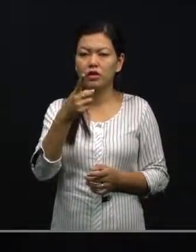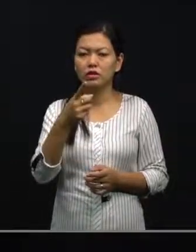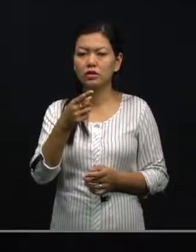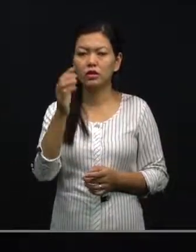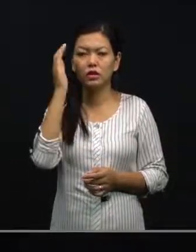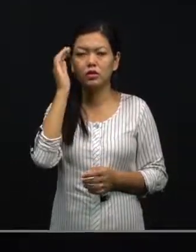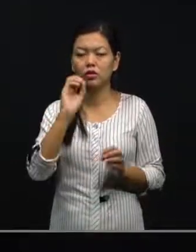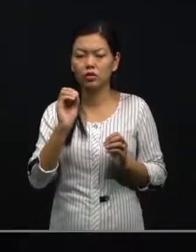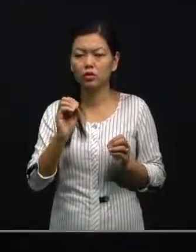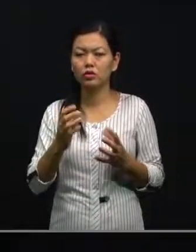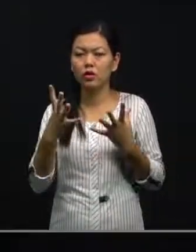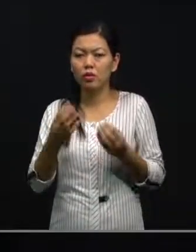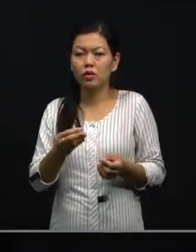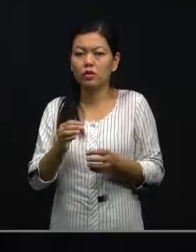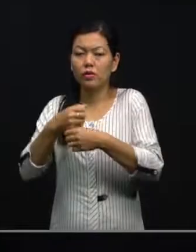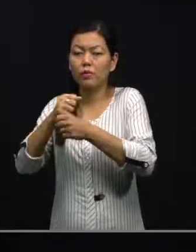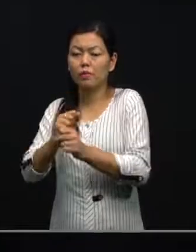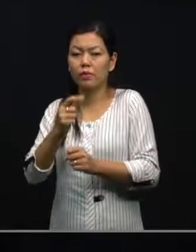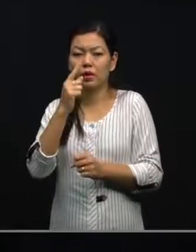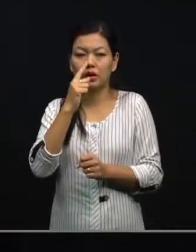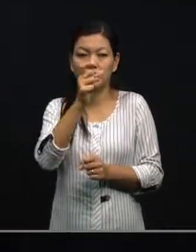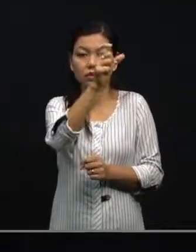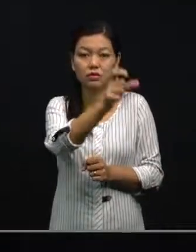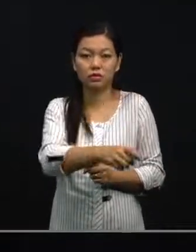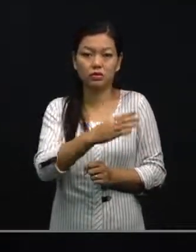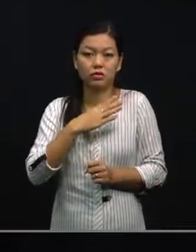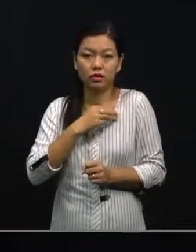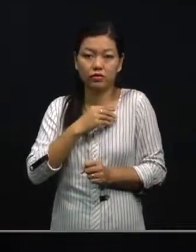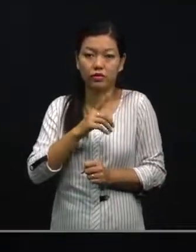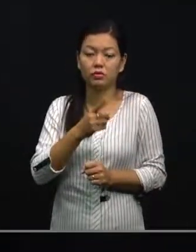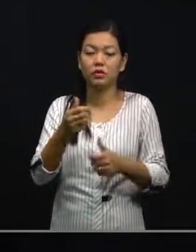that is what we have here in the character makeup of Mrs. Otis.